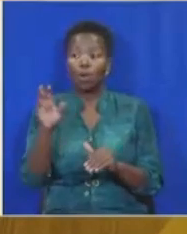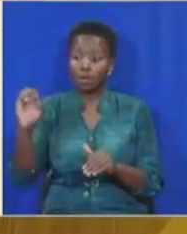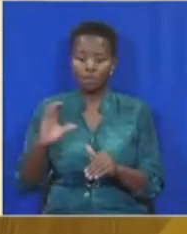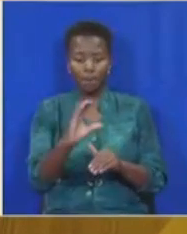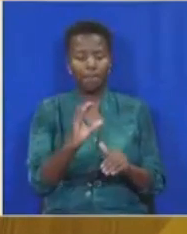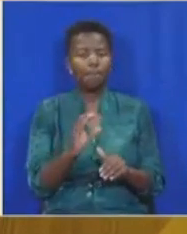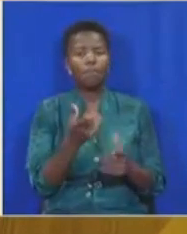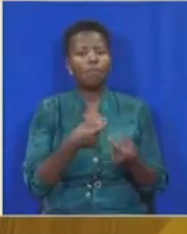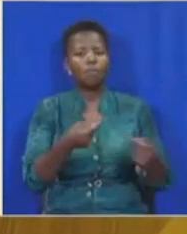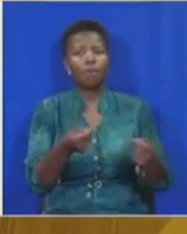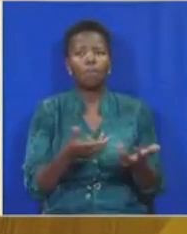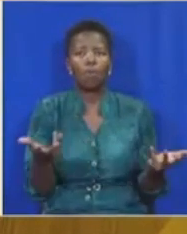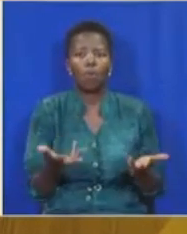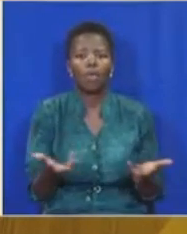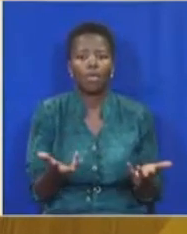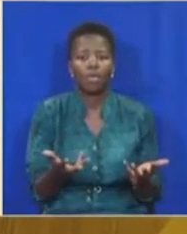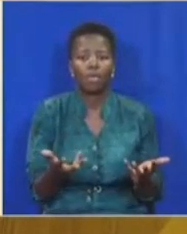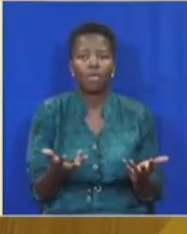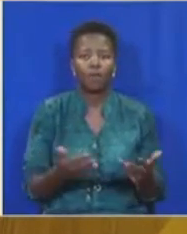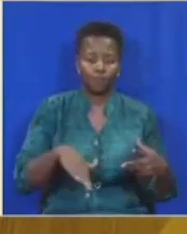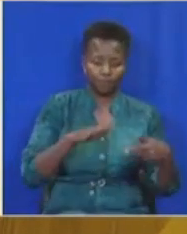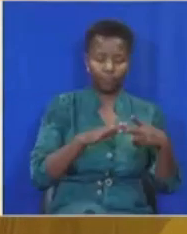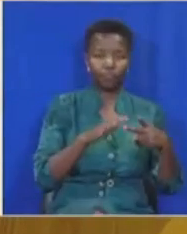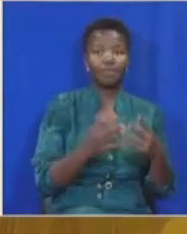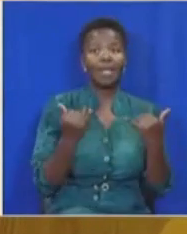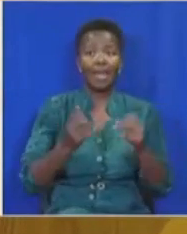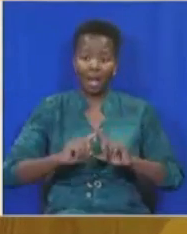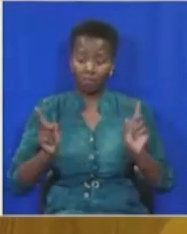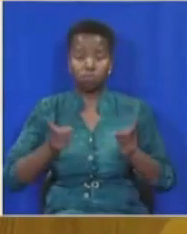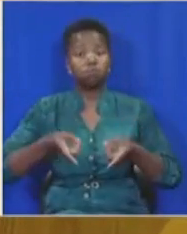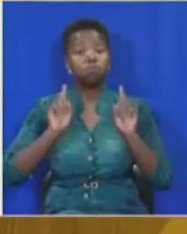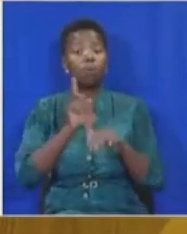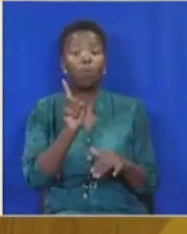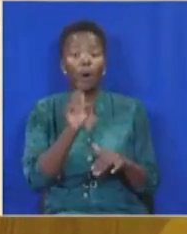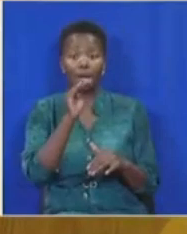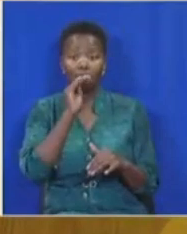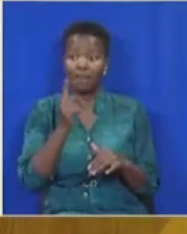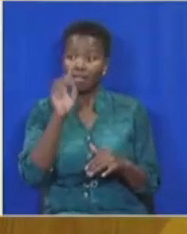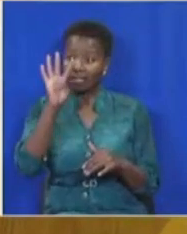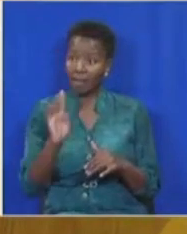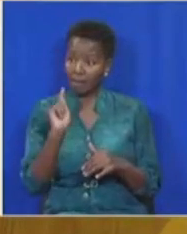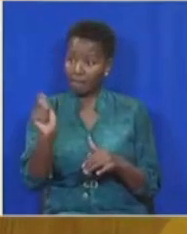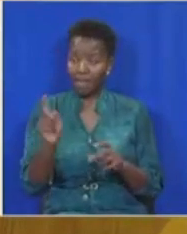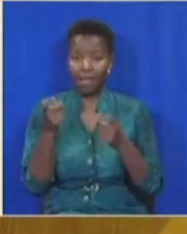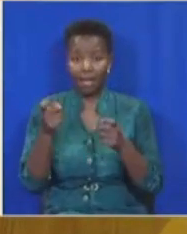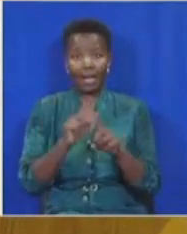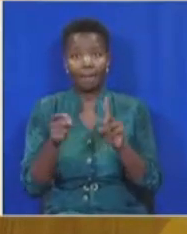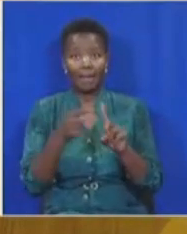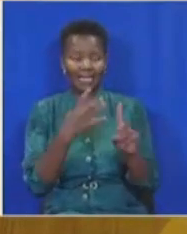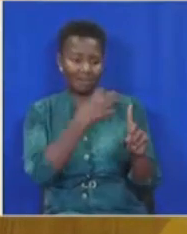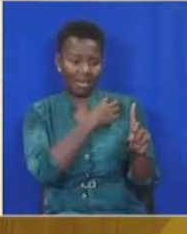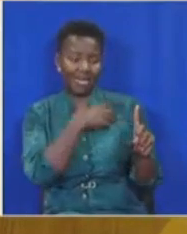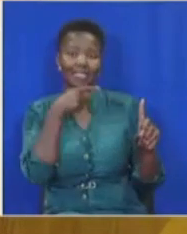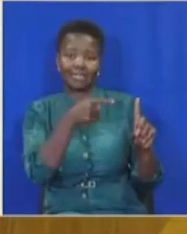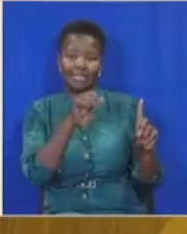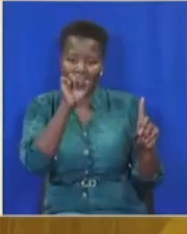it? What is the greatest threat is not that grants will not be paid on 1st April, but the greatest threat is minister who is willing to